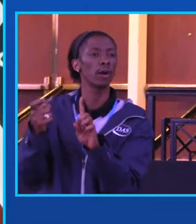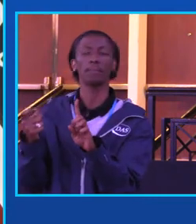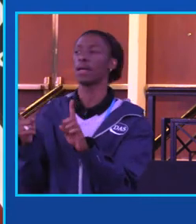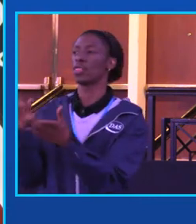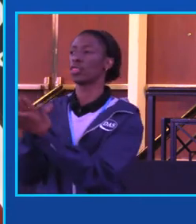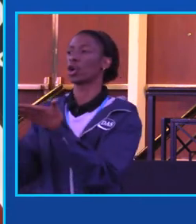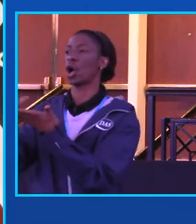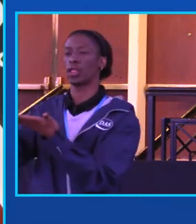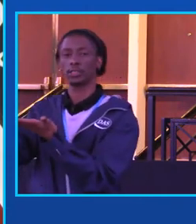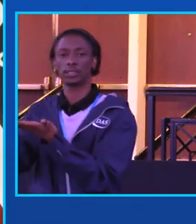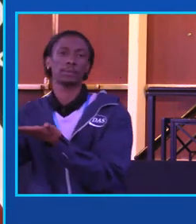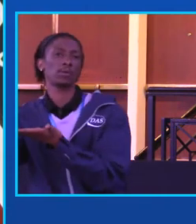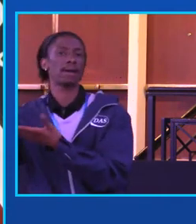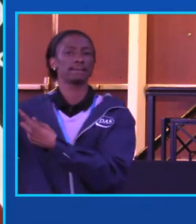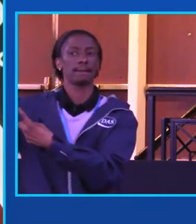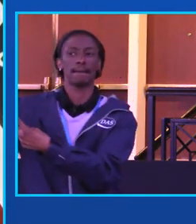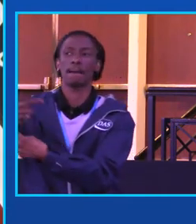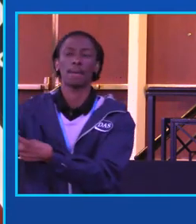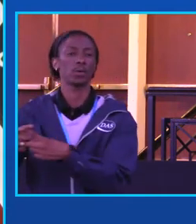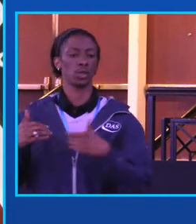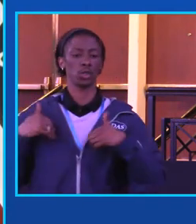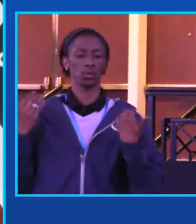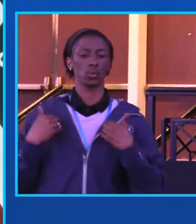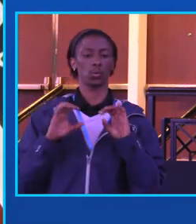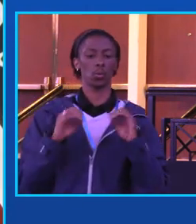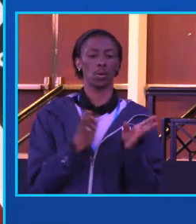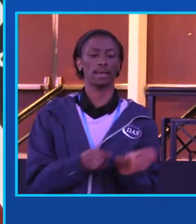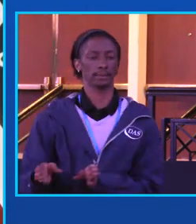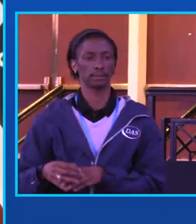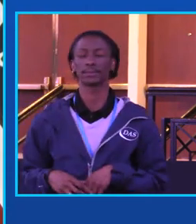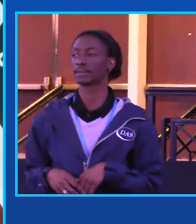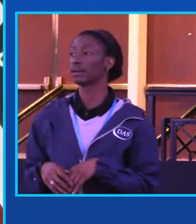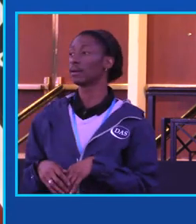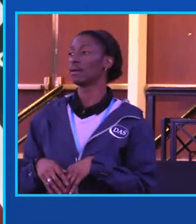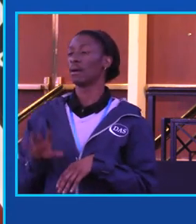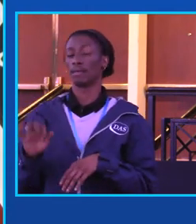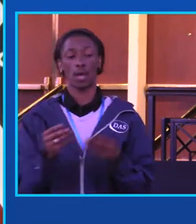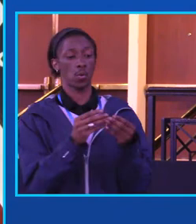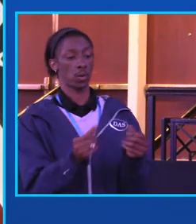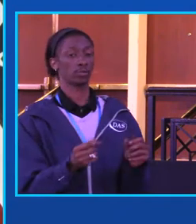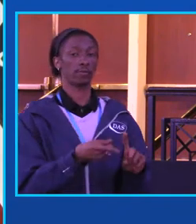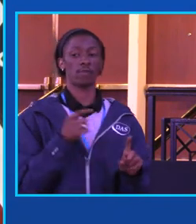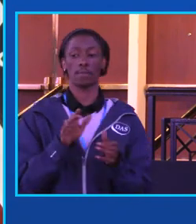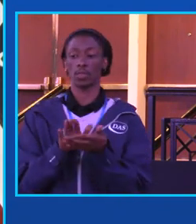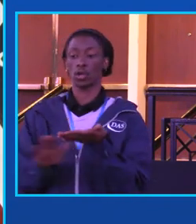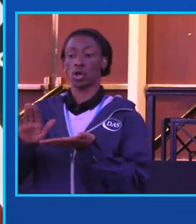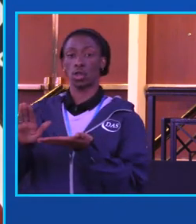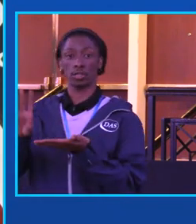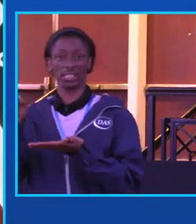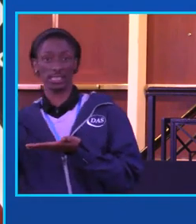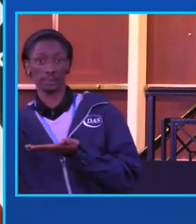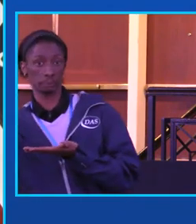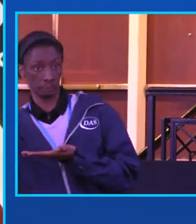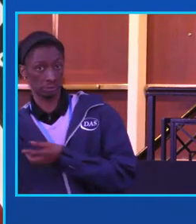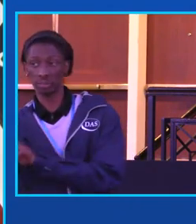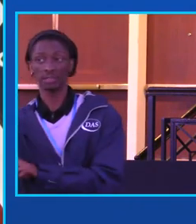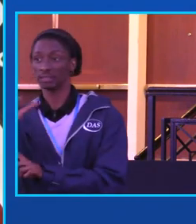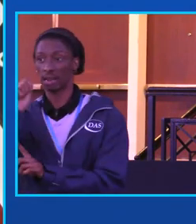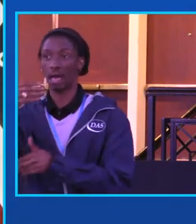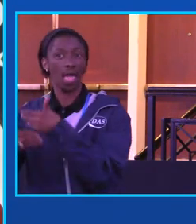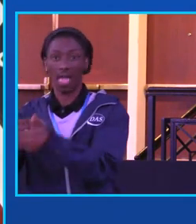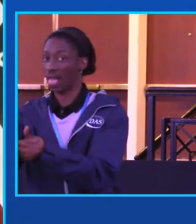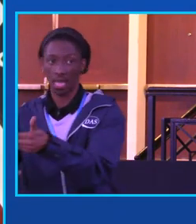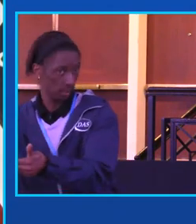College Democrats regarding youth organizing. While the resolution from the College Dems did not move